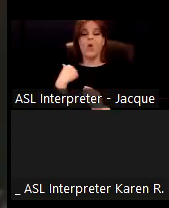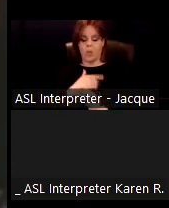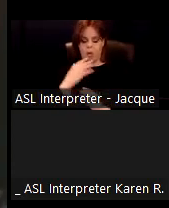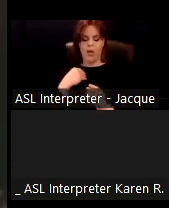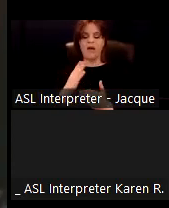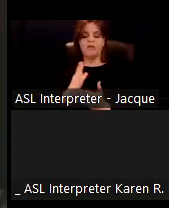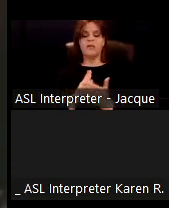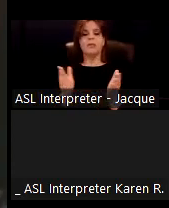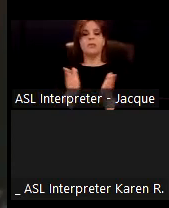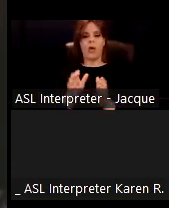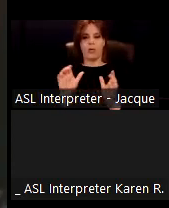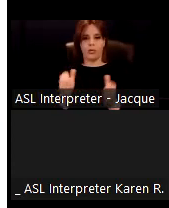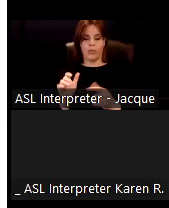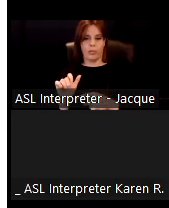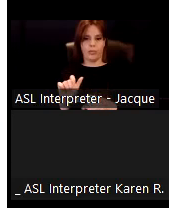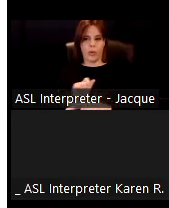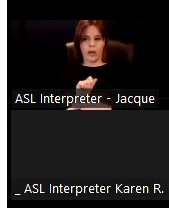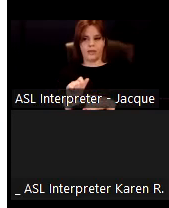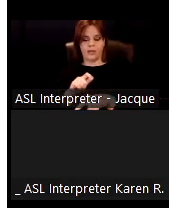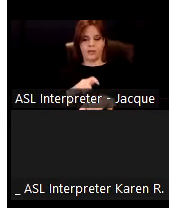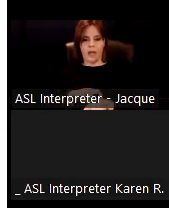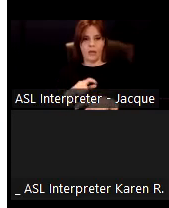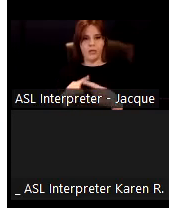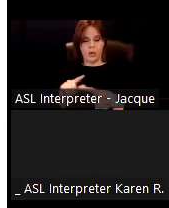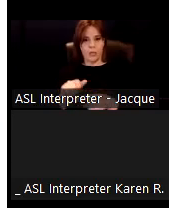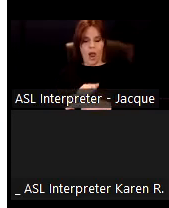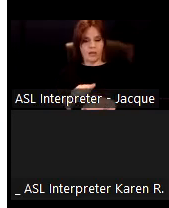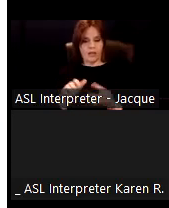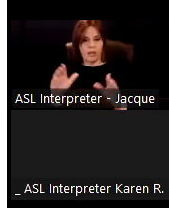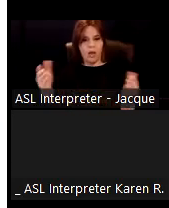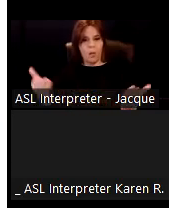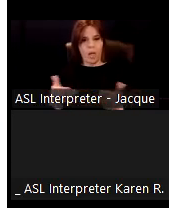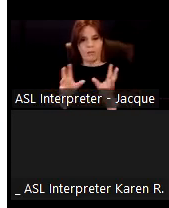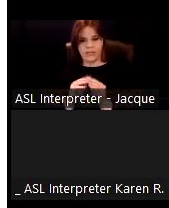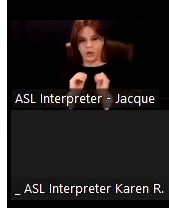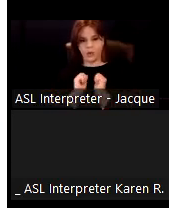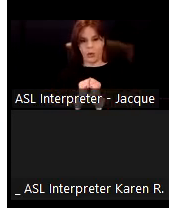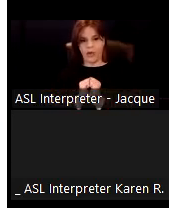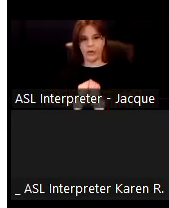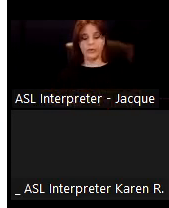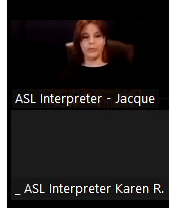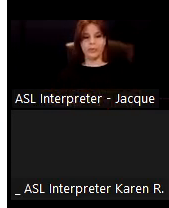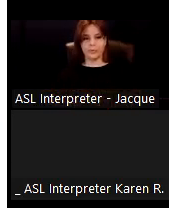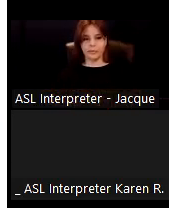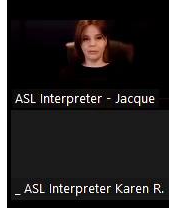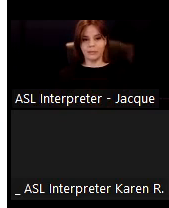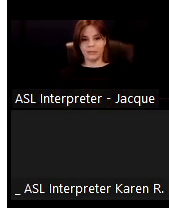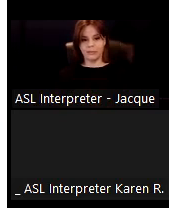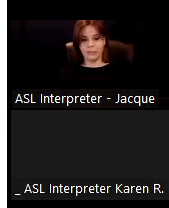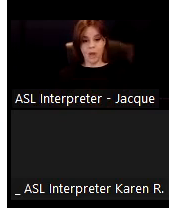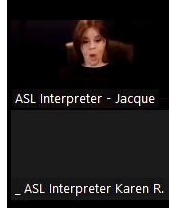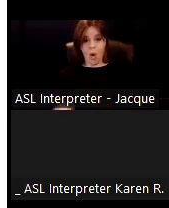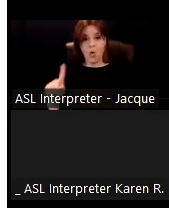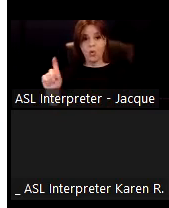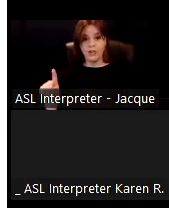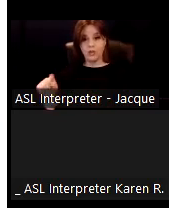practice time to practice the welcome session together. Oh, there was a question to go